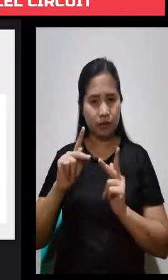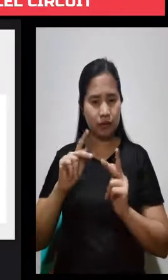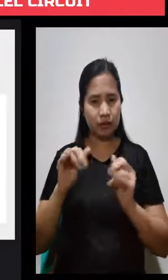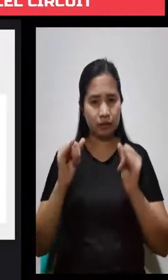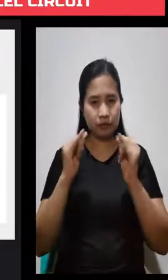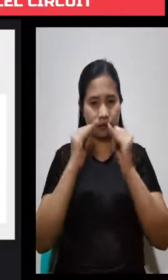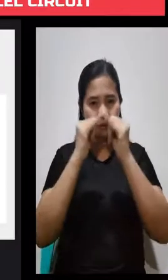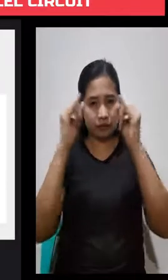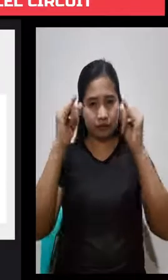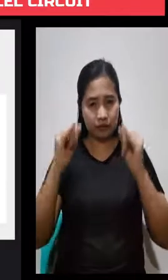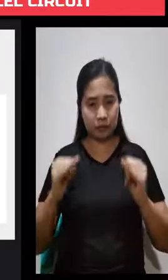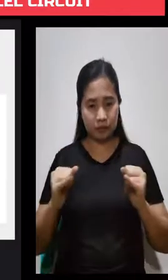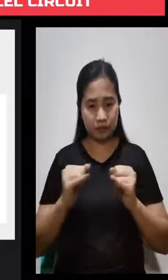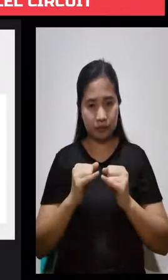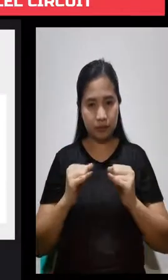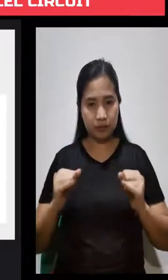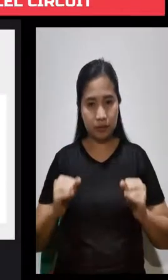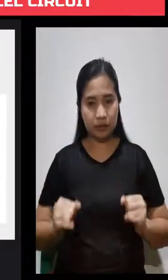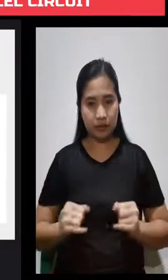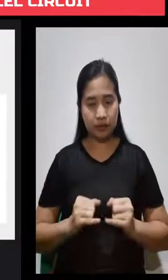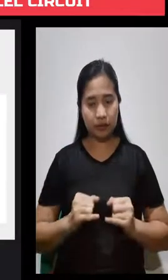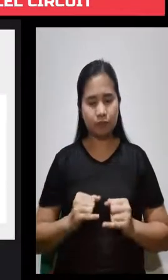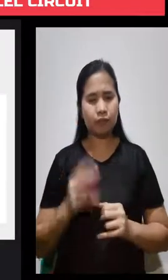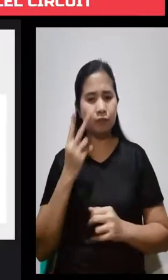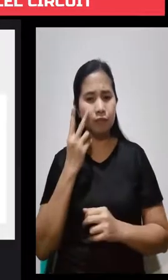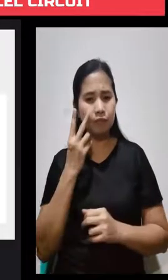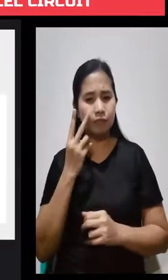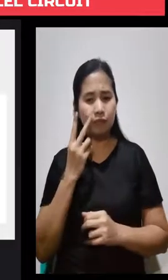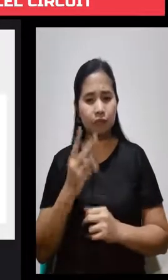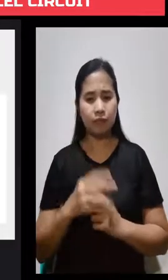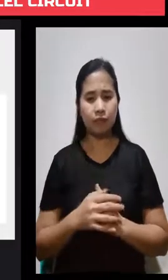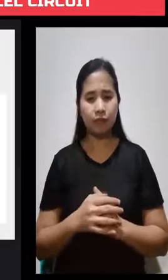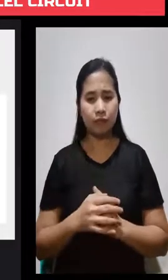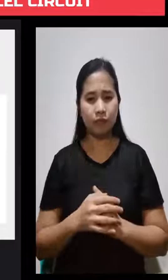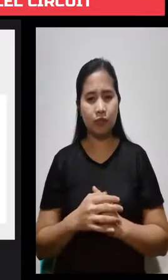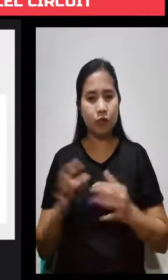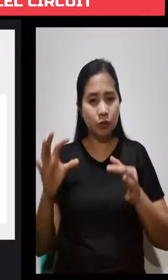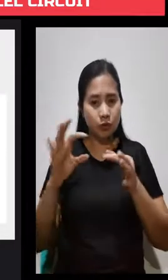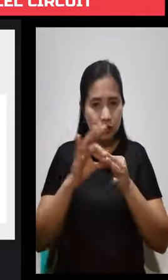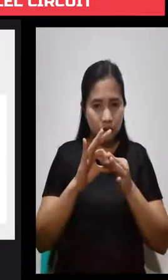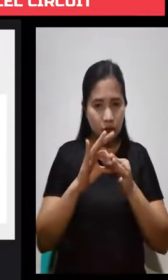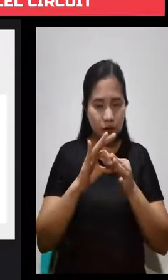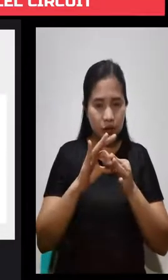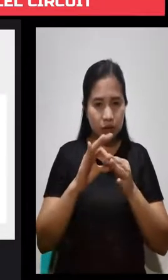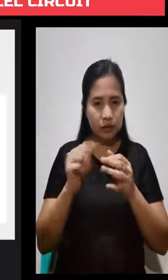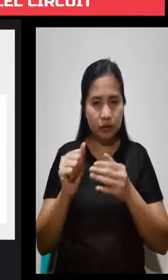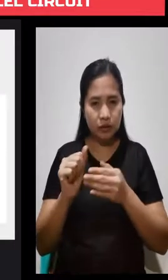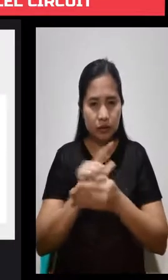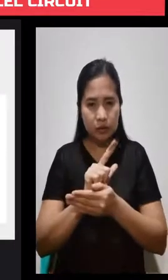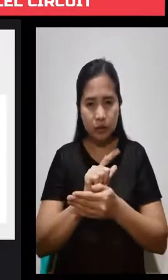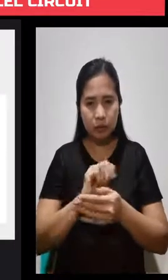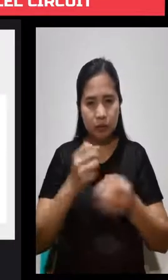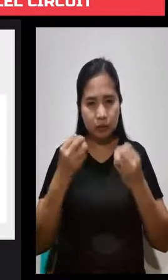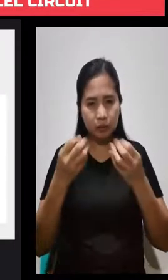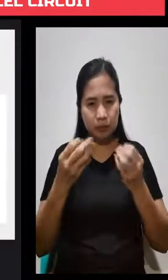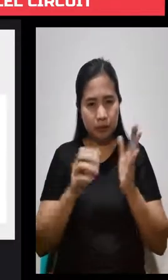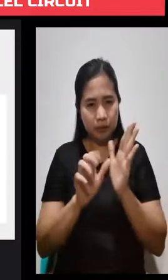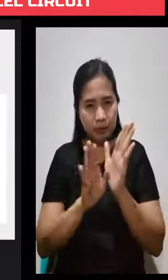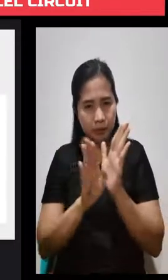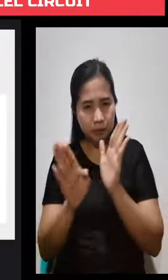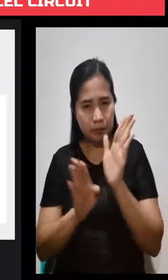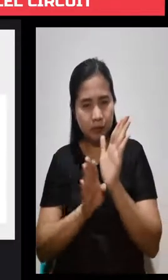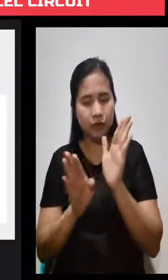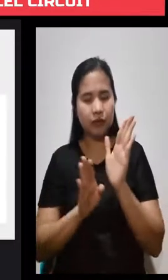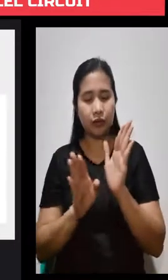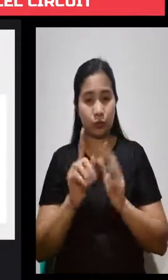it is connected along many branches. If one bulb is busted or failed, it does